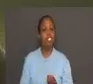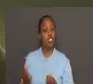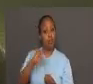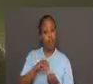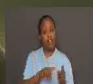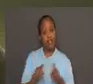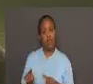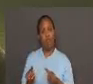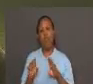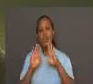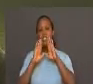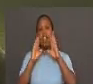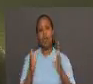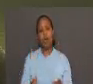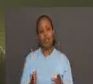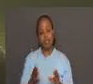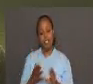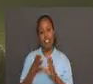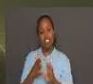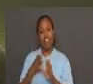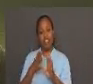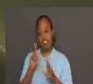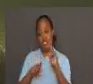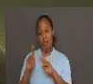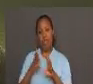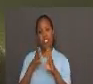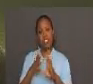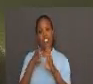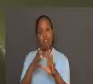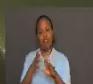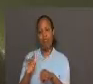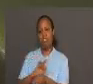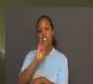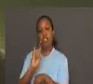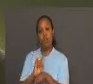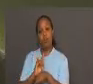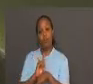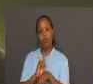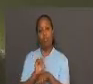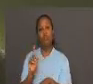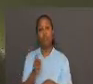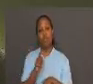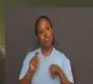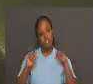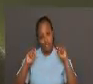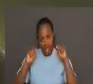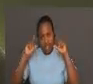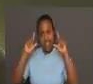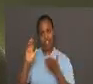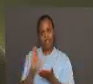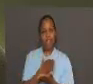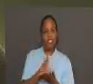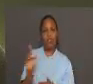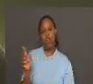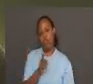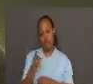In addition to peaceful public demonstrations, citizens can become